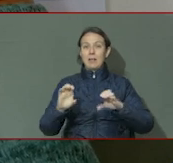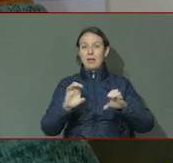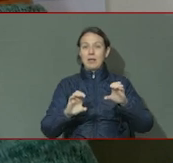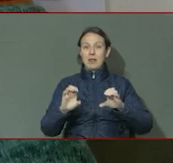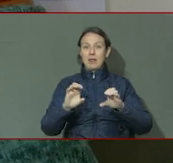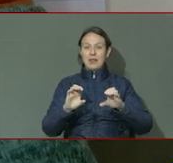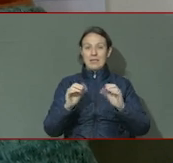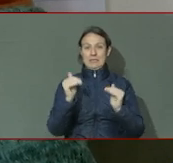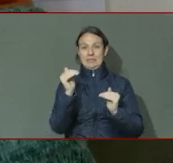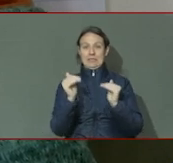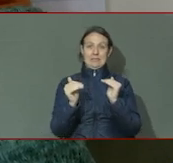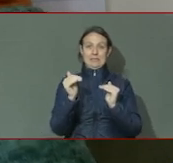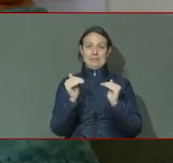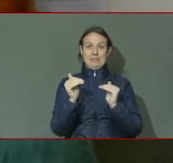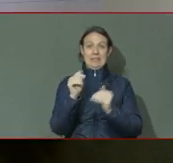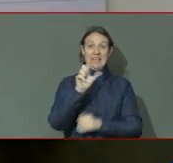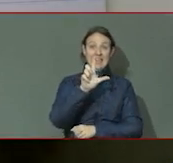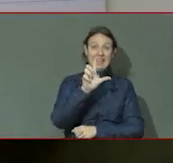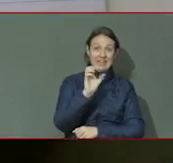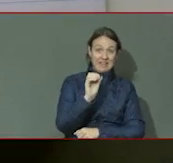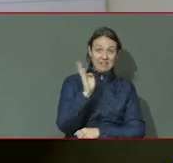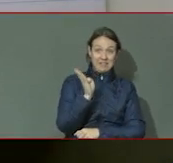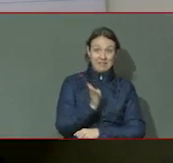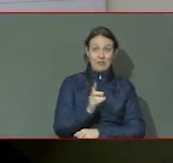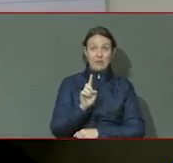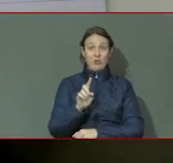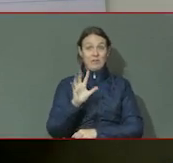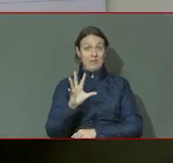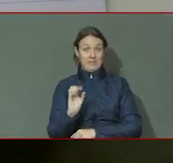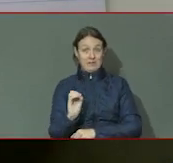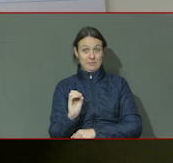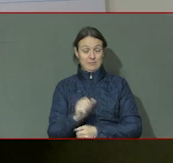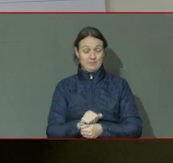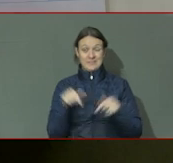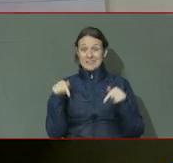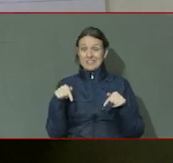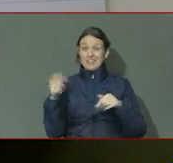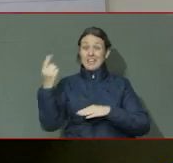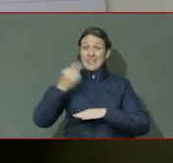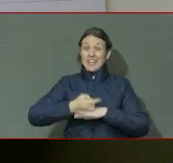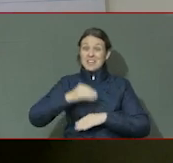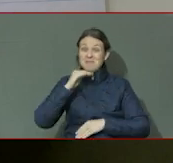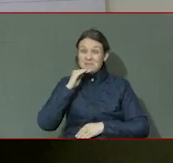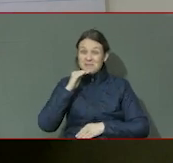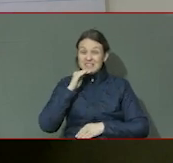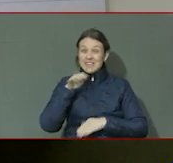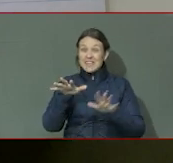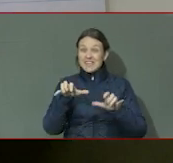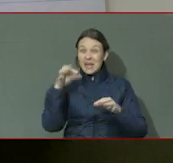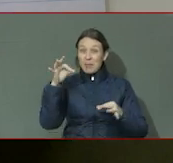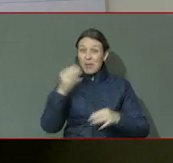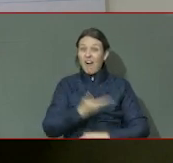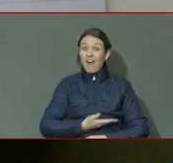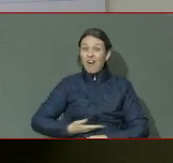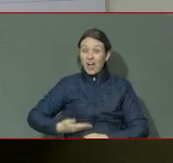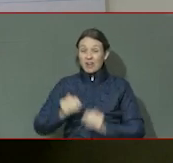count 70 out of 150. So what I'm going to do today is half of the paper. Okay, so that